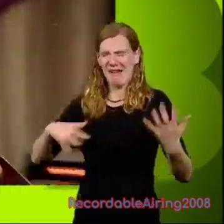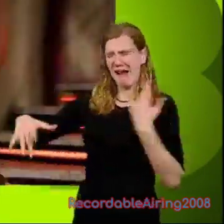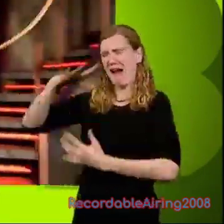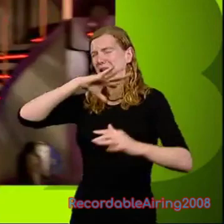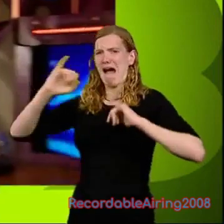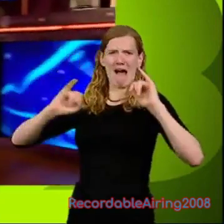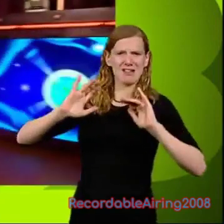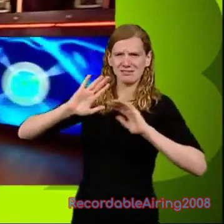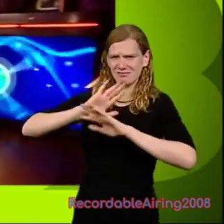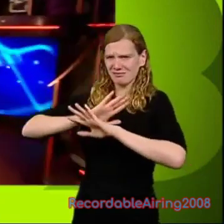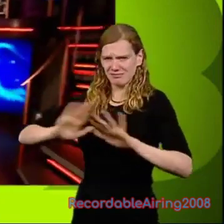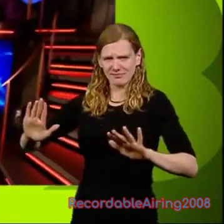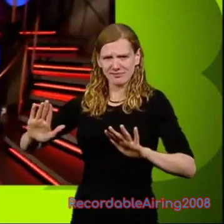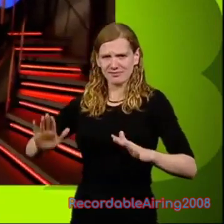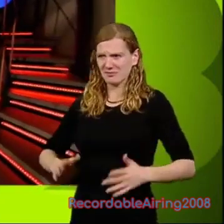hoop.